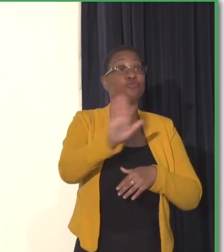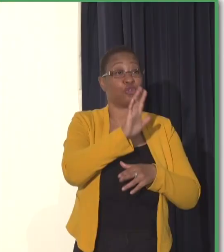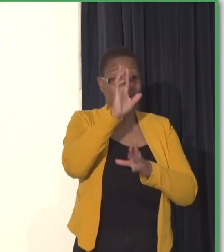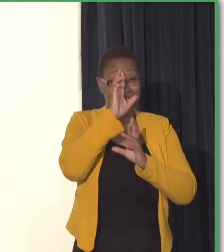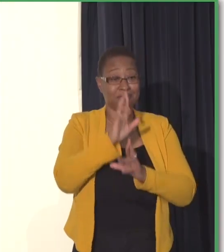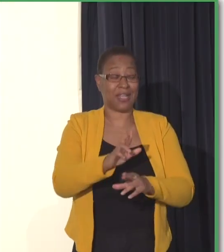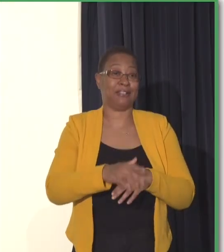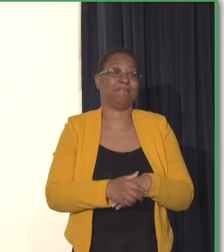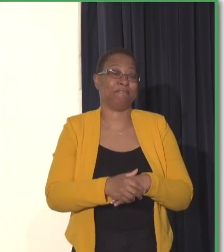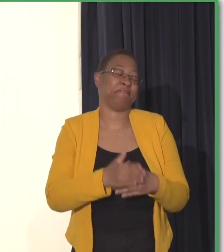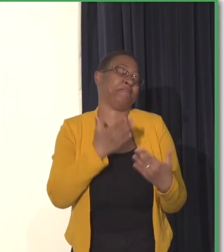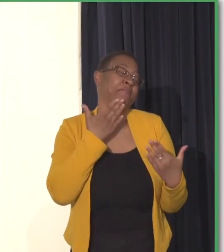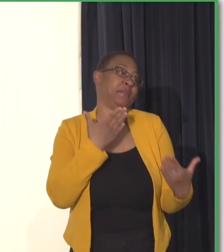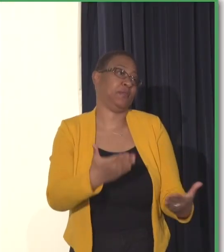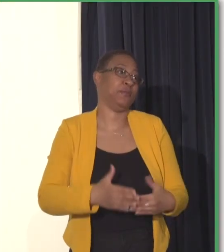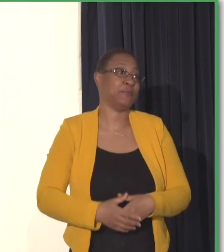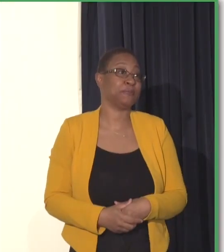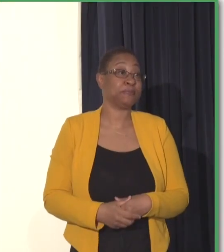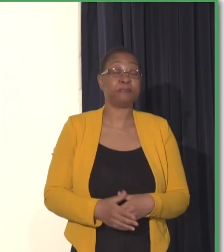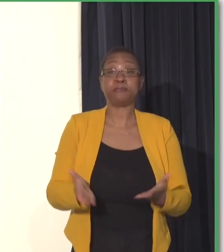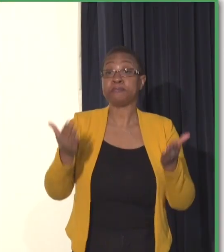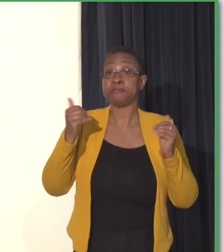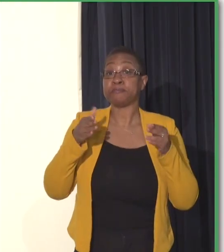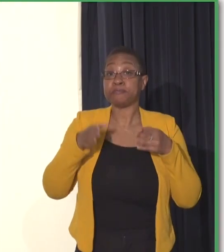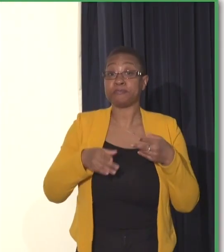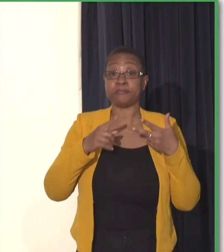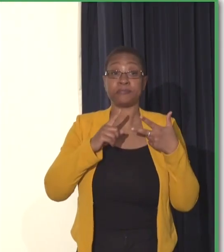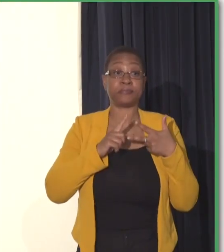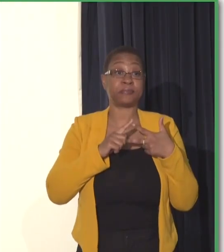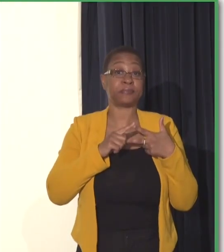you. Thank you. Next speaker.